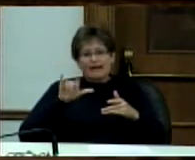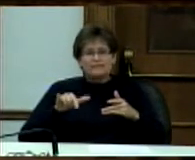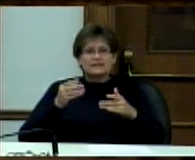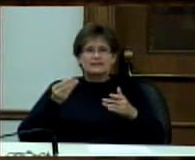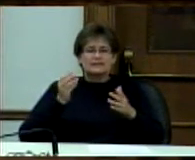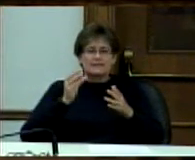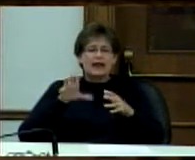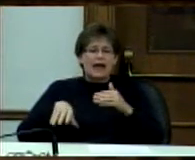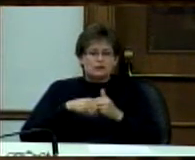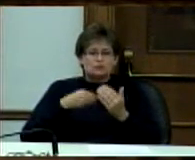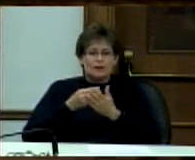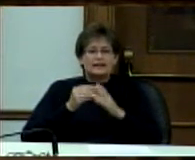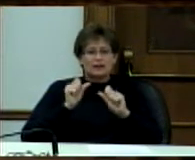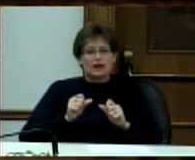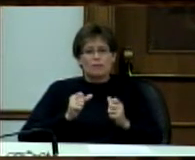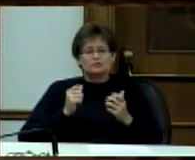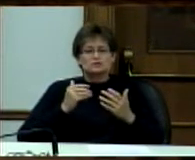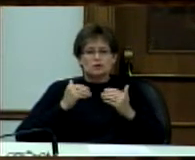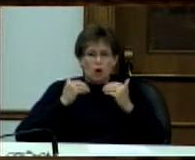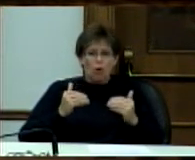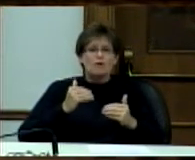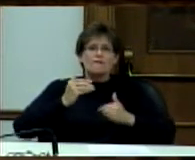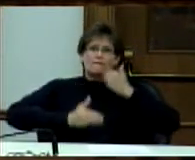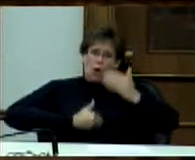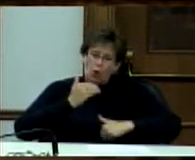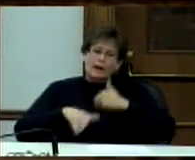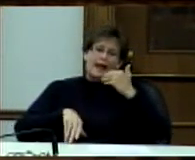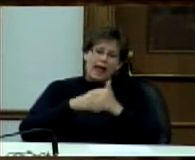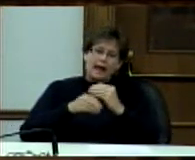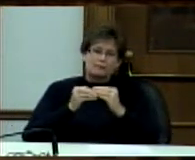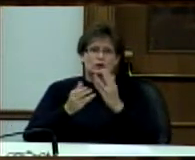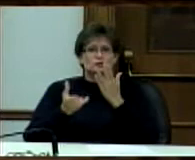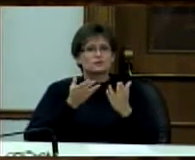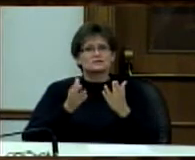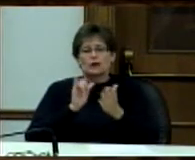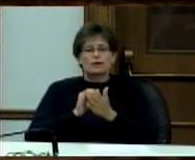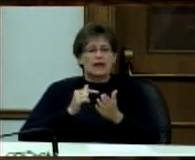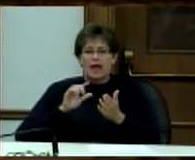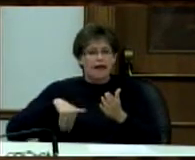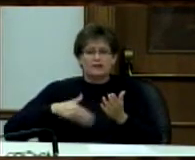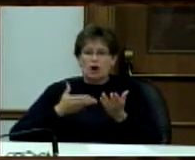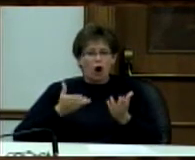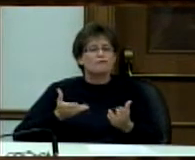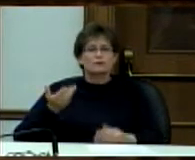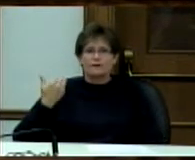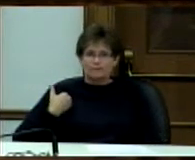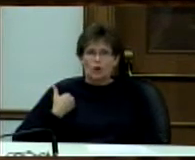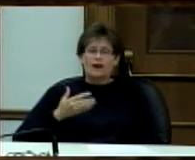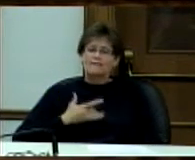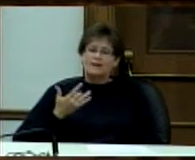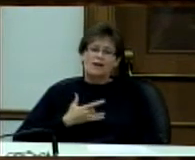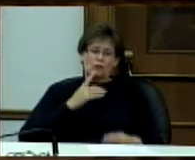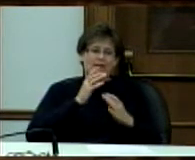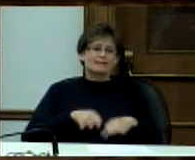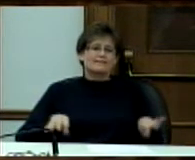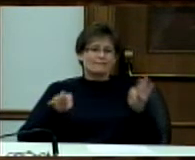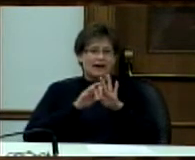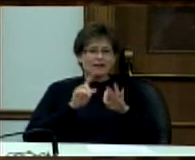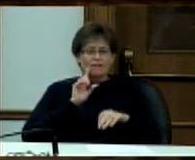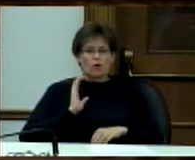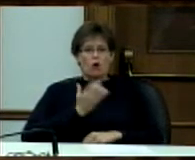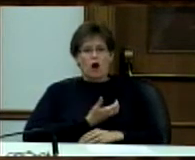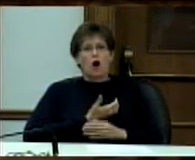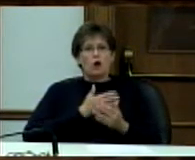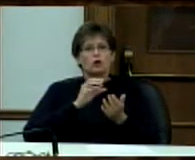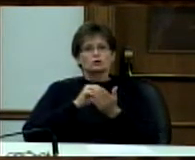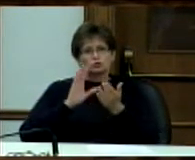This levy could actually give us a potential to move forward and put some services in there that we haven't been able to do, but which I feel are vital